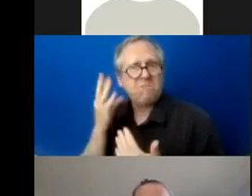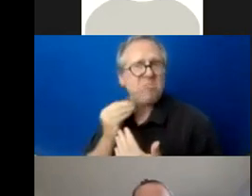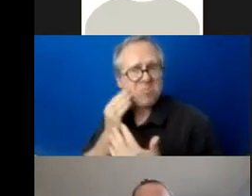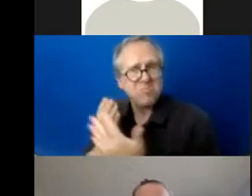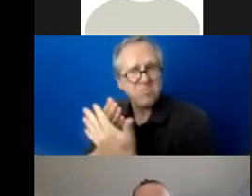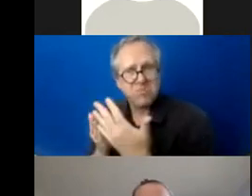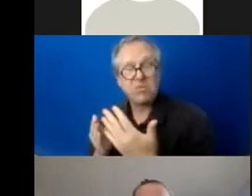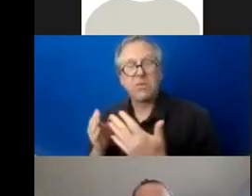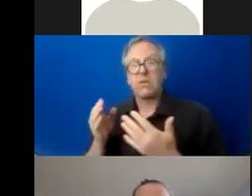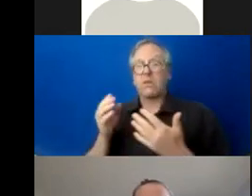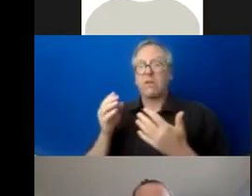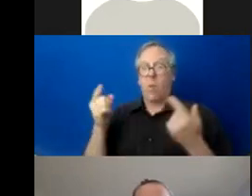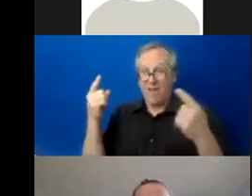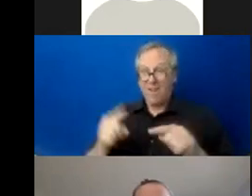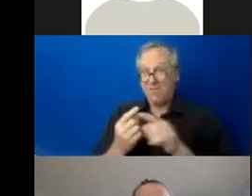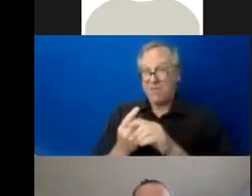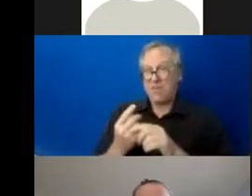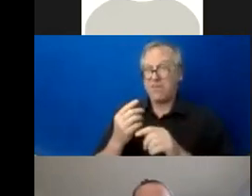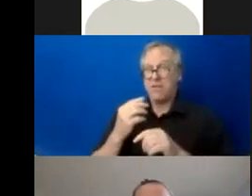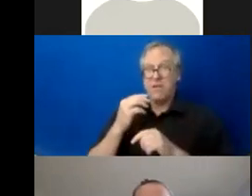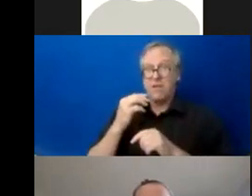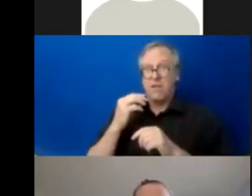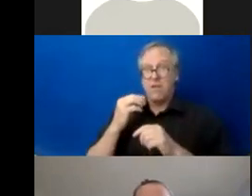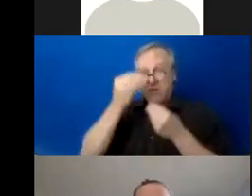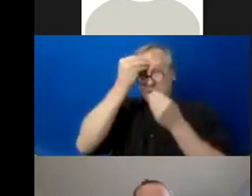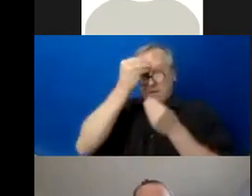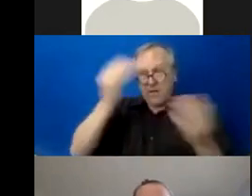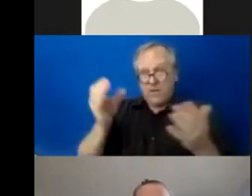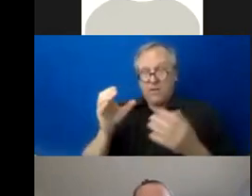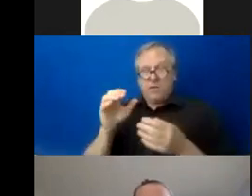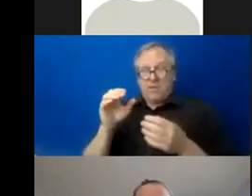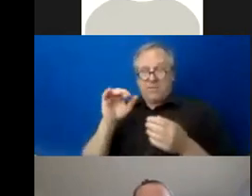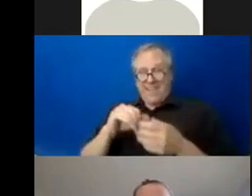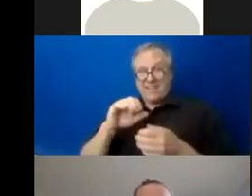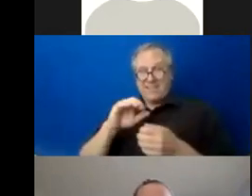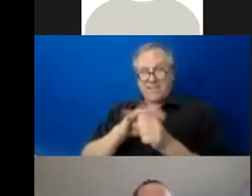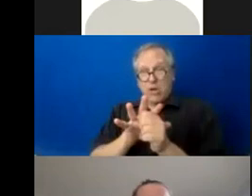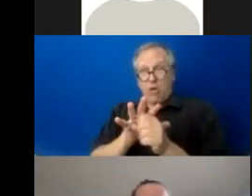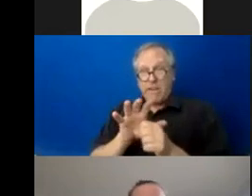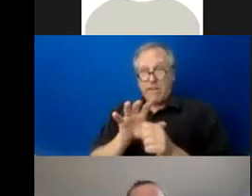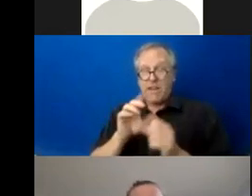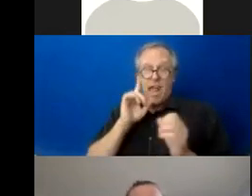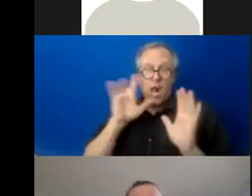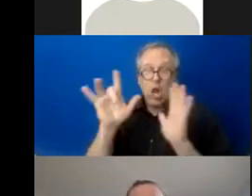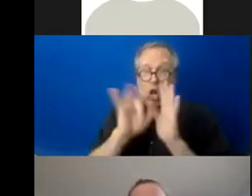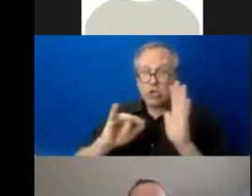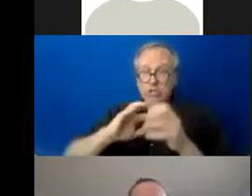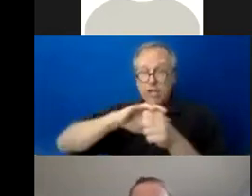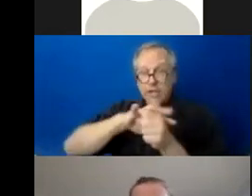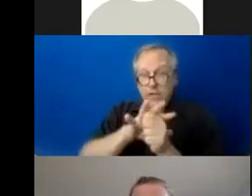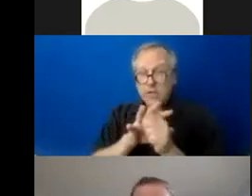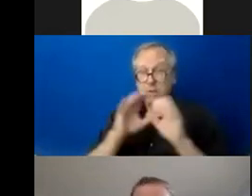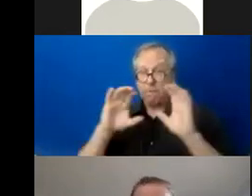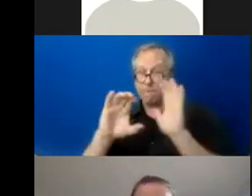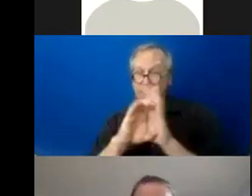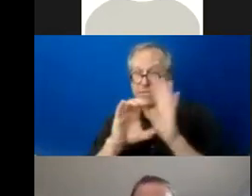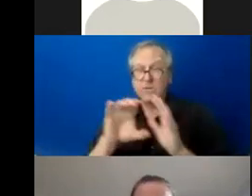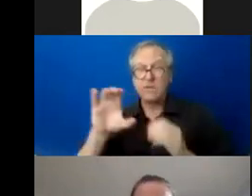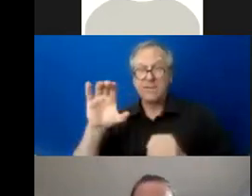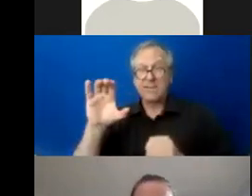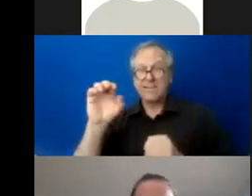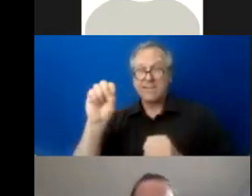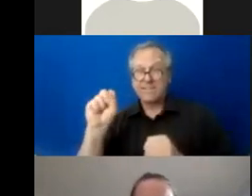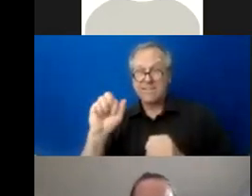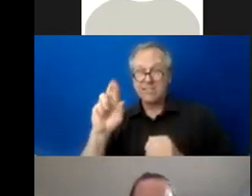the world was told what the SARS-CoV-2 virus looked like, that was something that was shared with everyone, people got